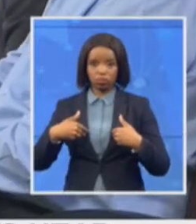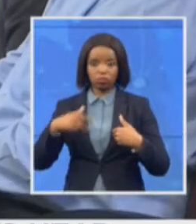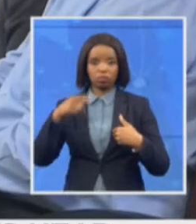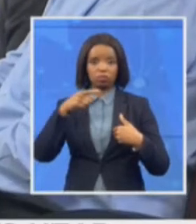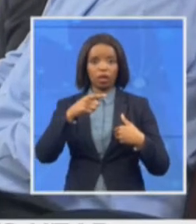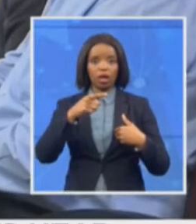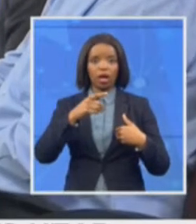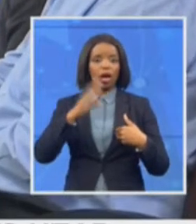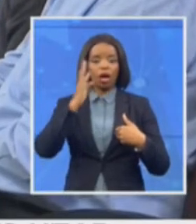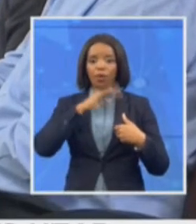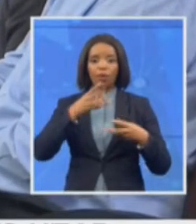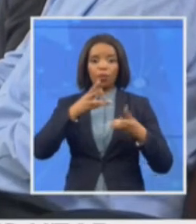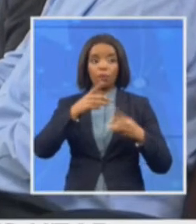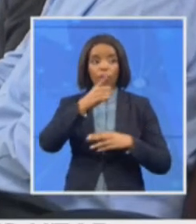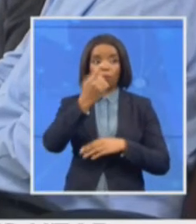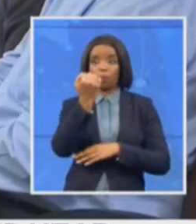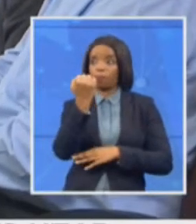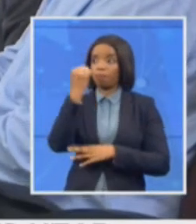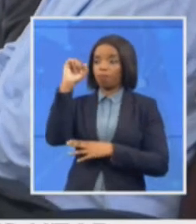not to oppose. Indeed.